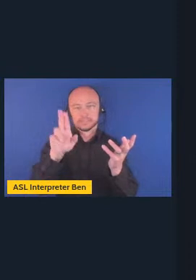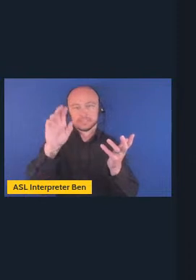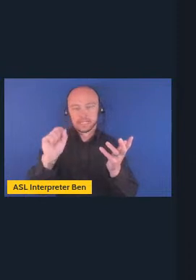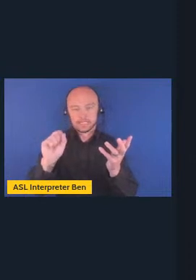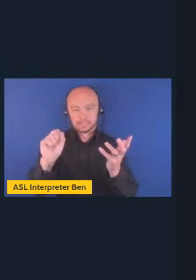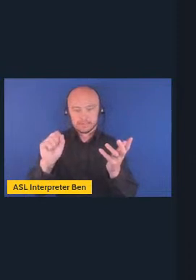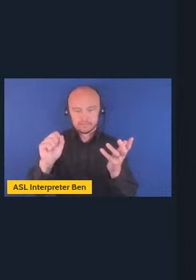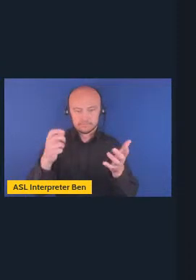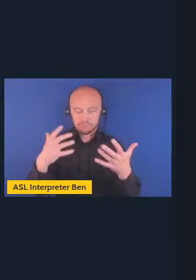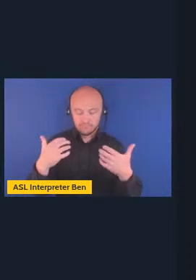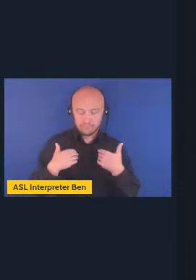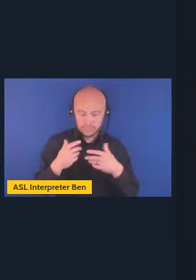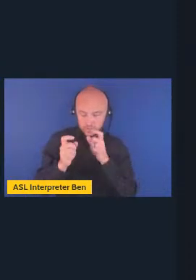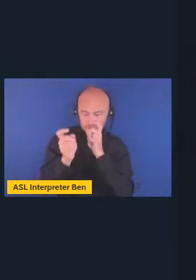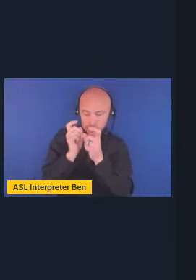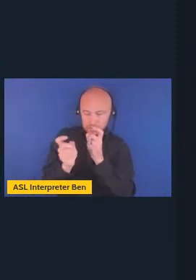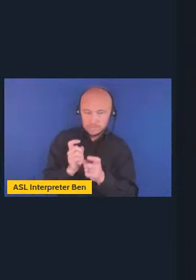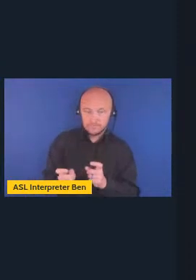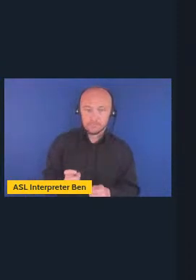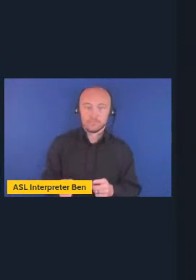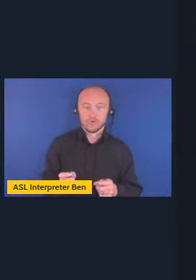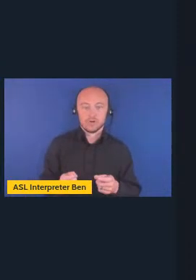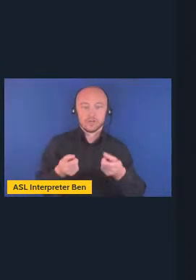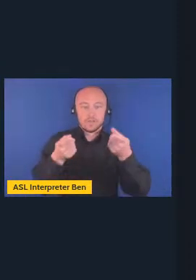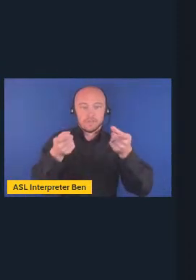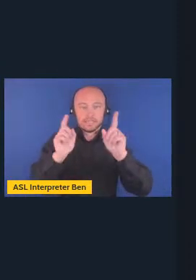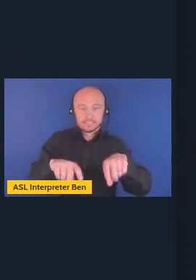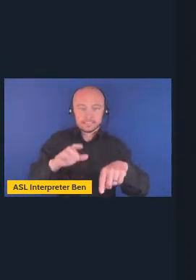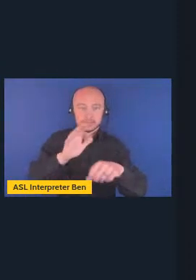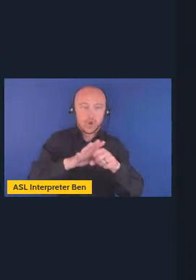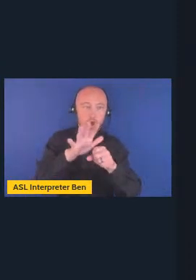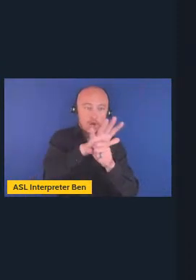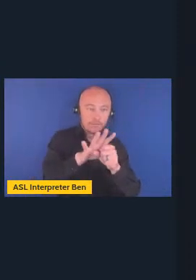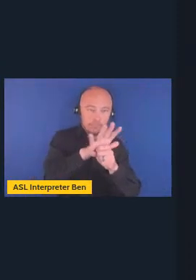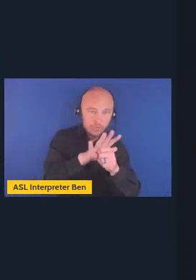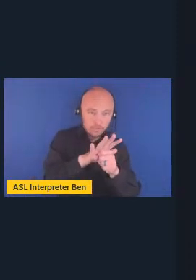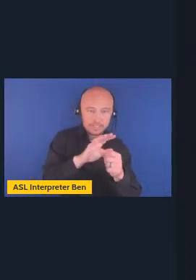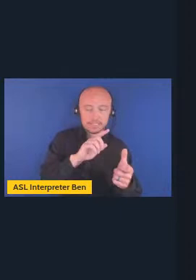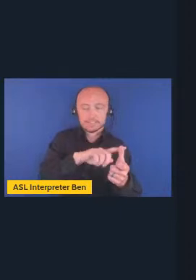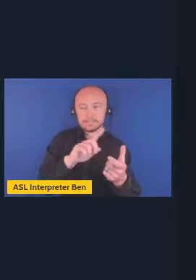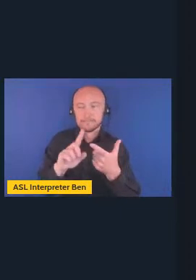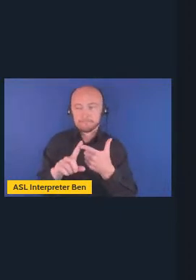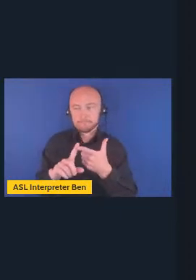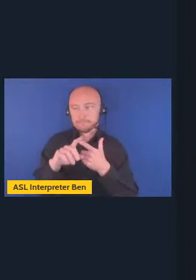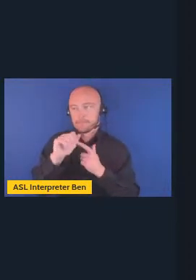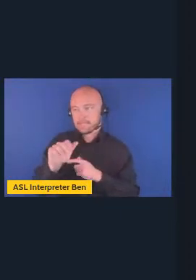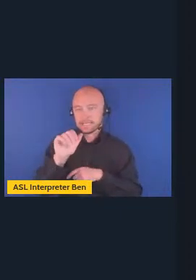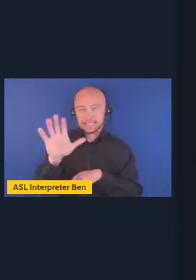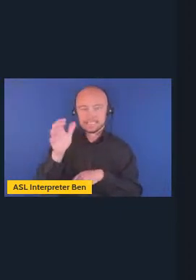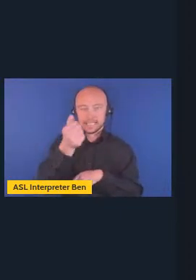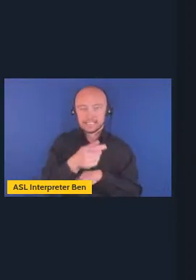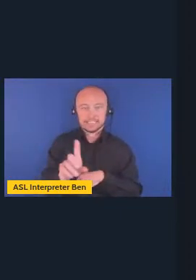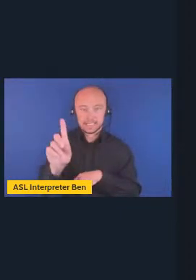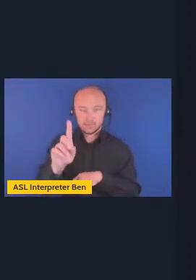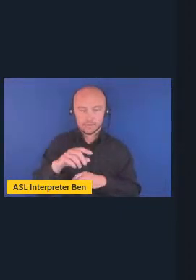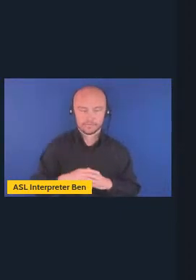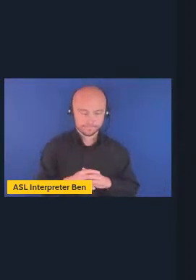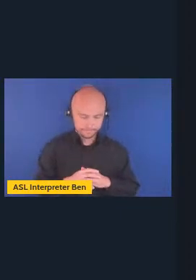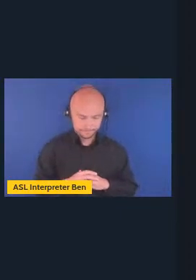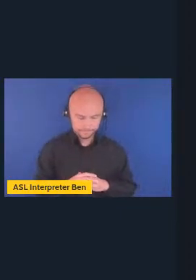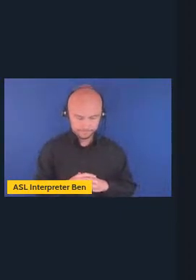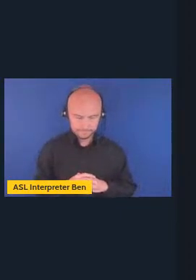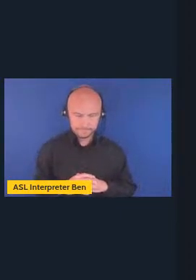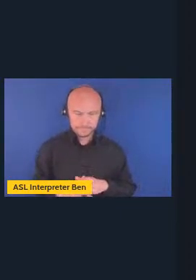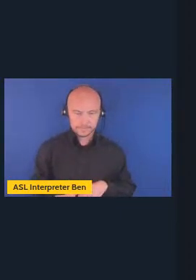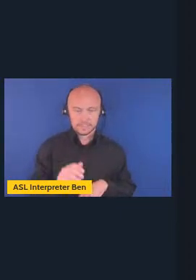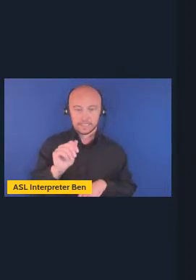have configured external instance, which is a on-premises instance in ECS Anywhere cluster, and